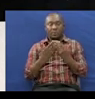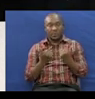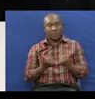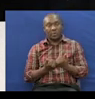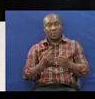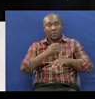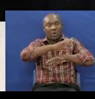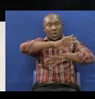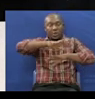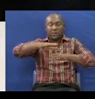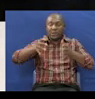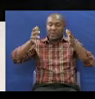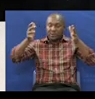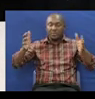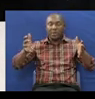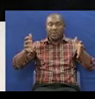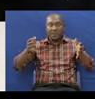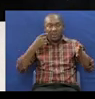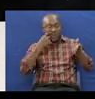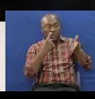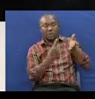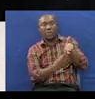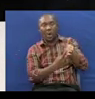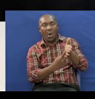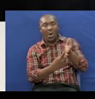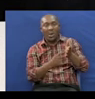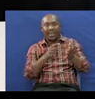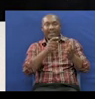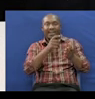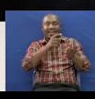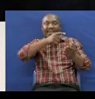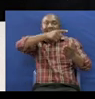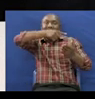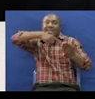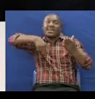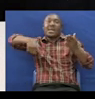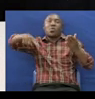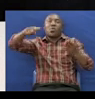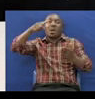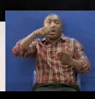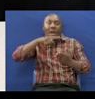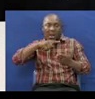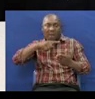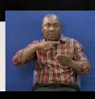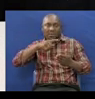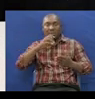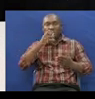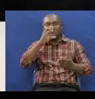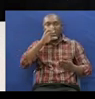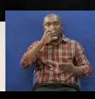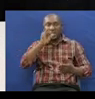is vast, big, and because it's big like that, it shows the circular shape of the